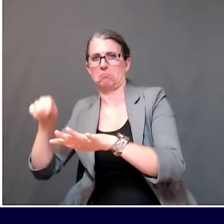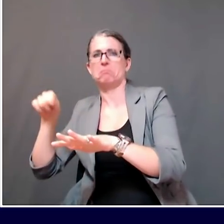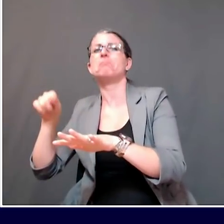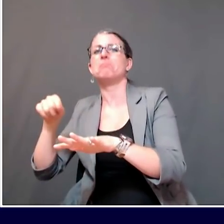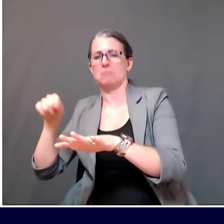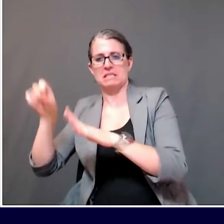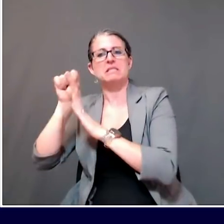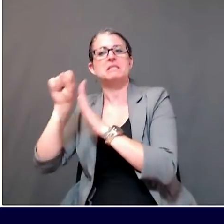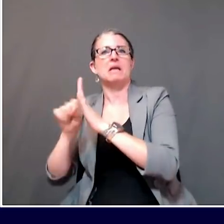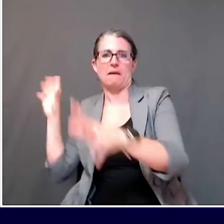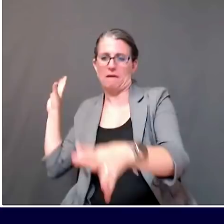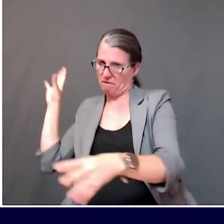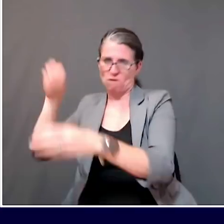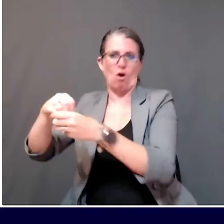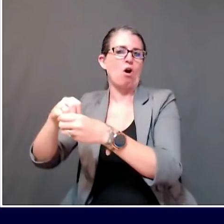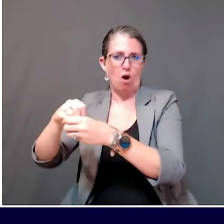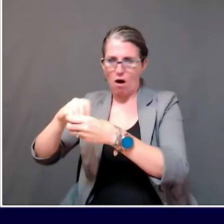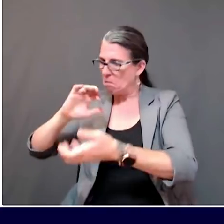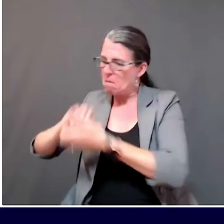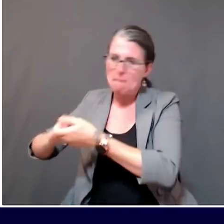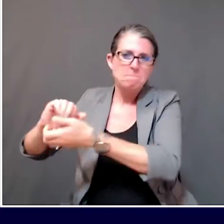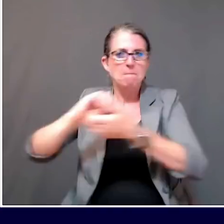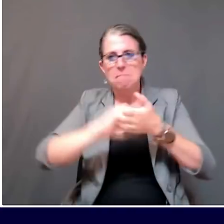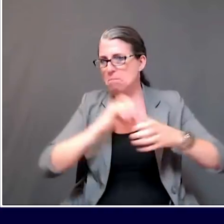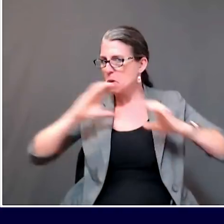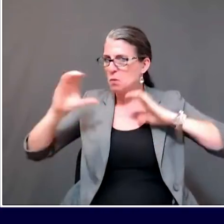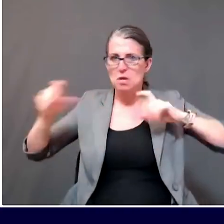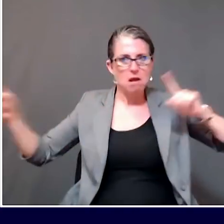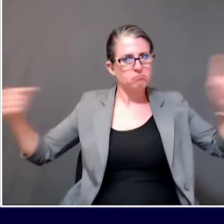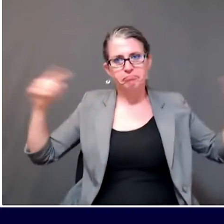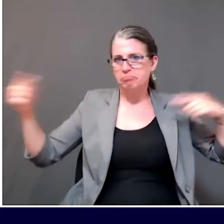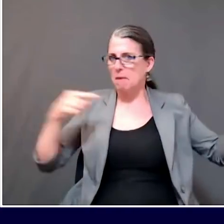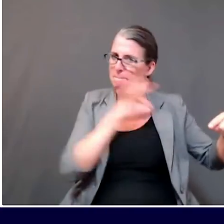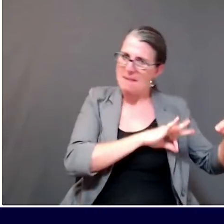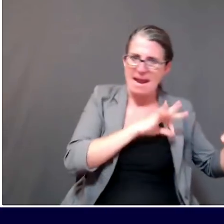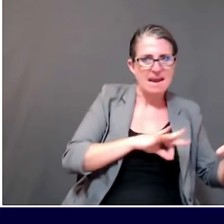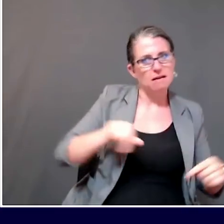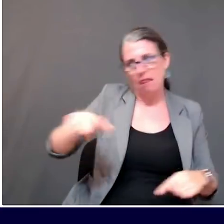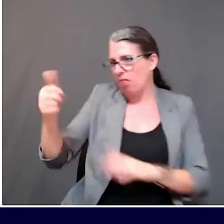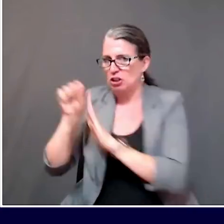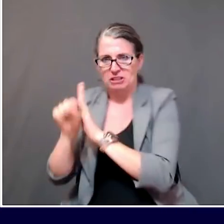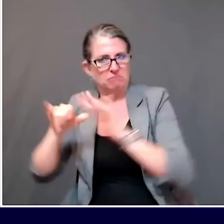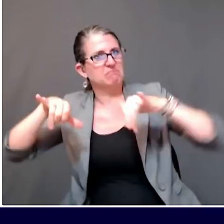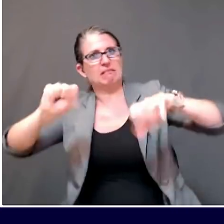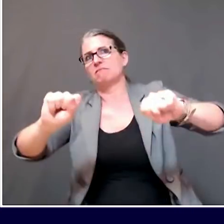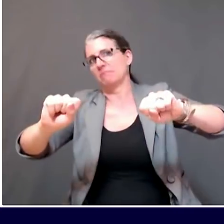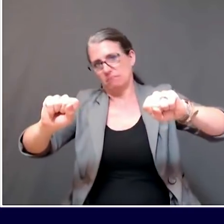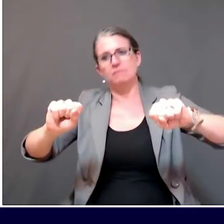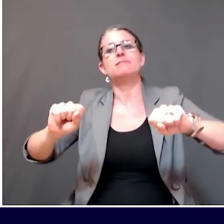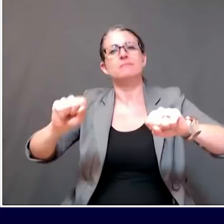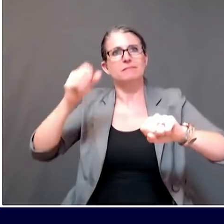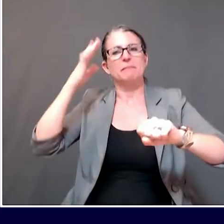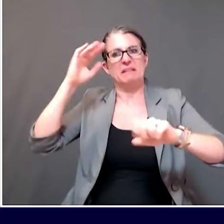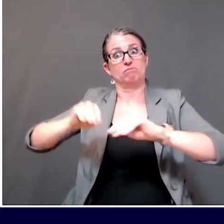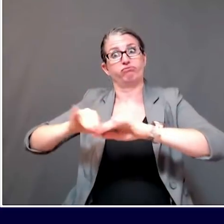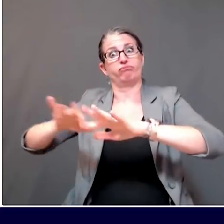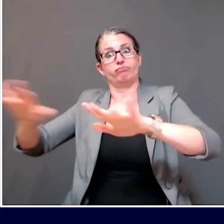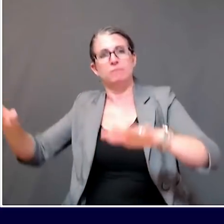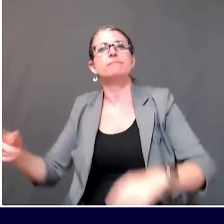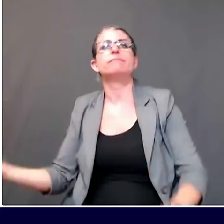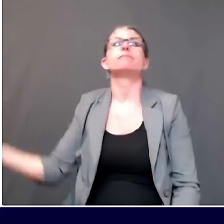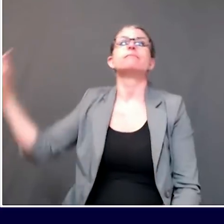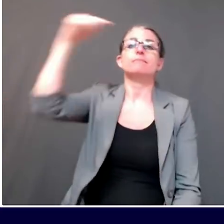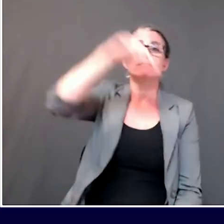Maine, the Maine CDC would take the lead in undertaking the contact tracing as well as any other type of case